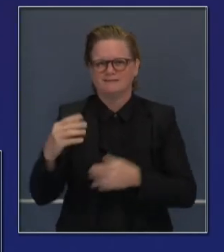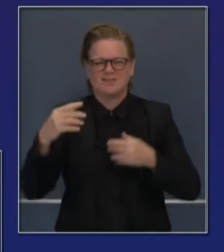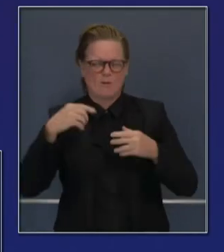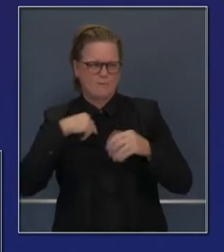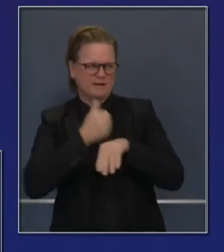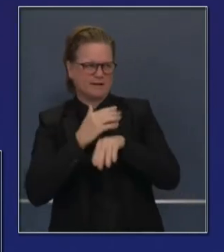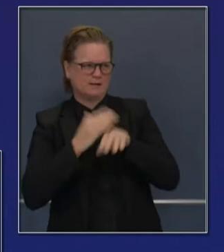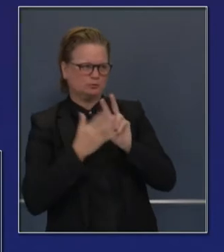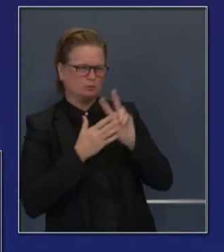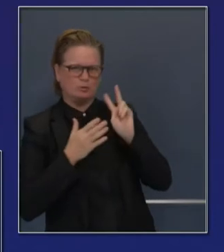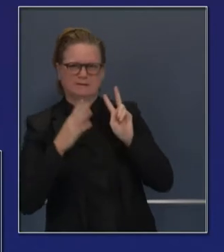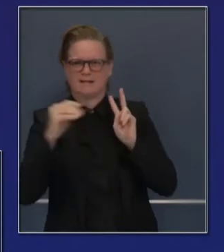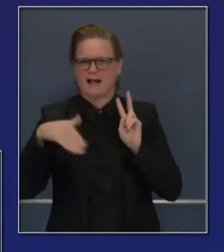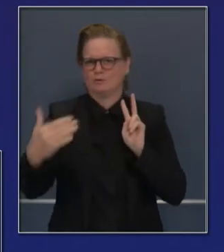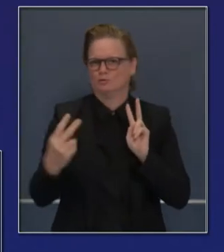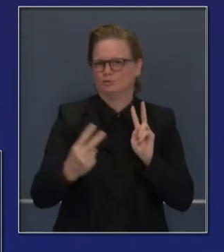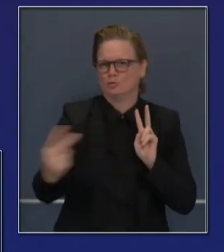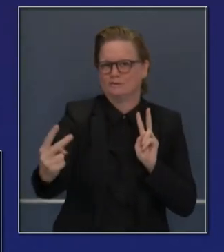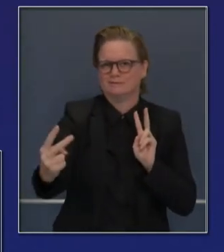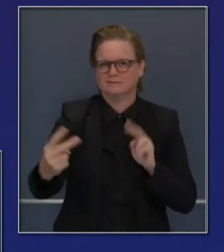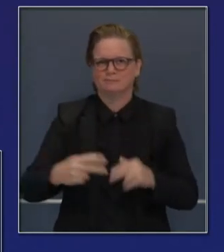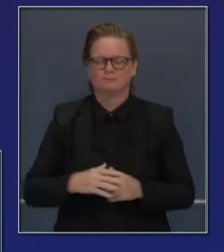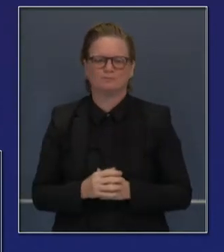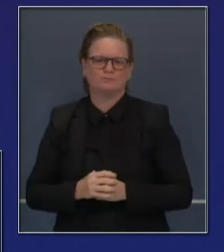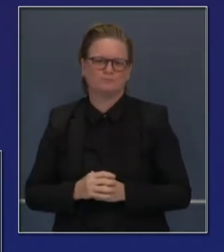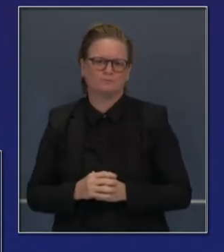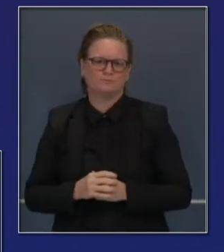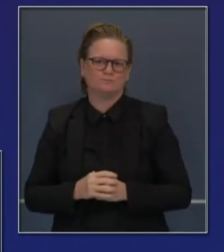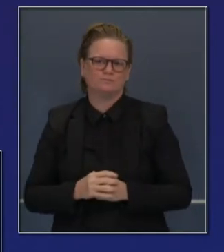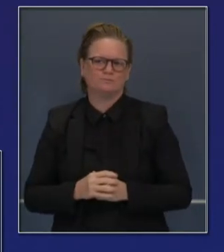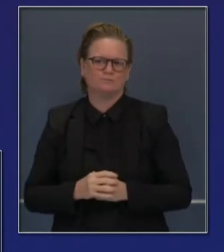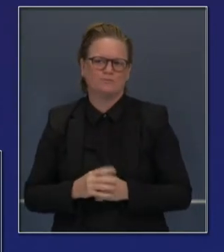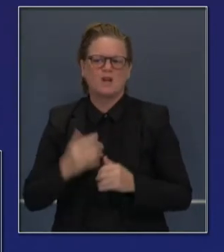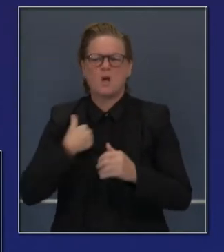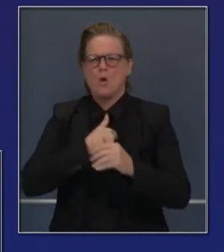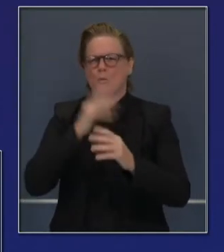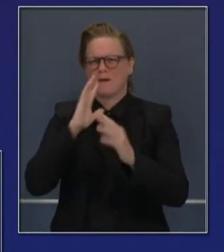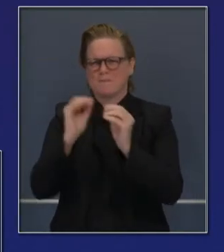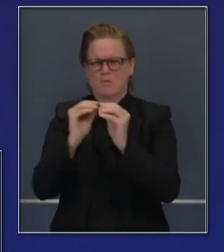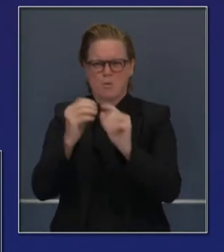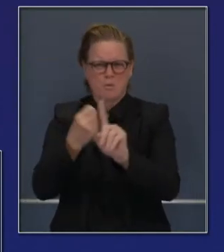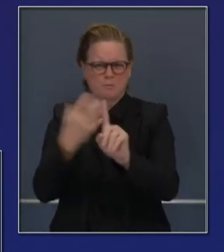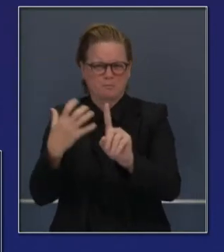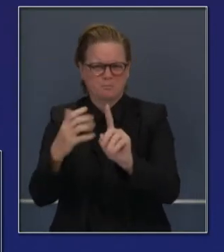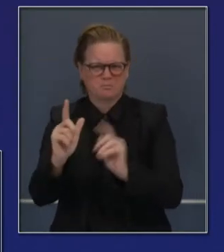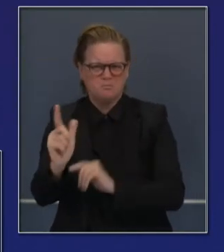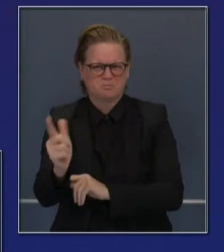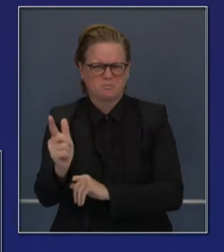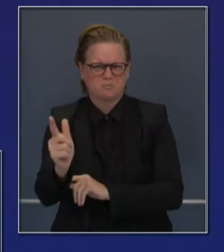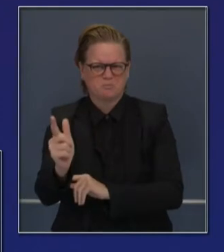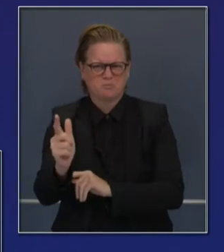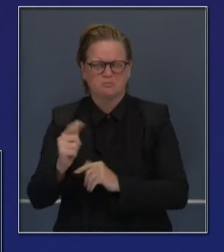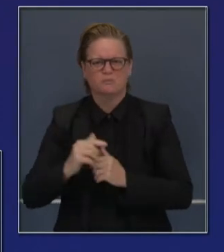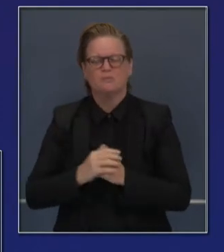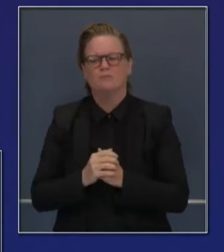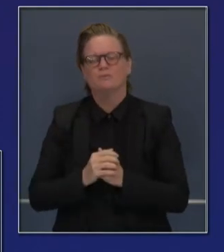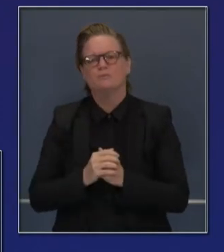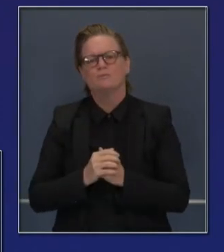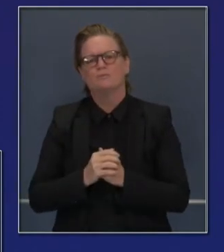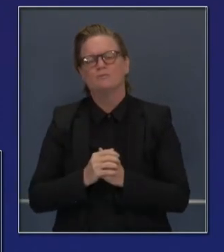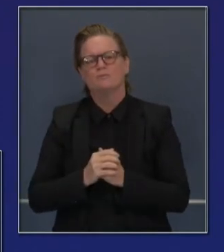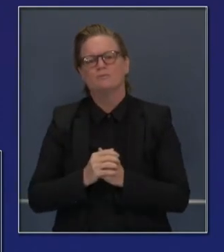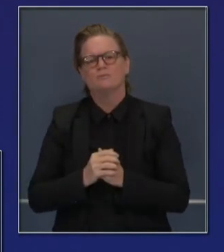those rate increases. I'll get to that in more specificity in just a moment. But here's a similar trend line in terms of the